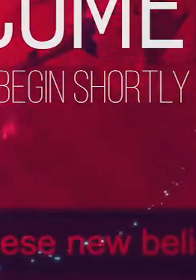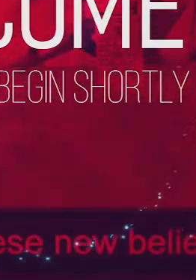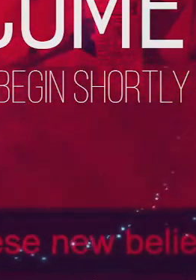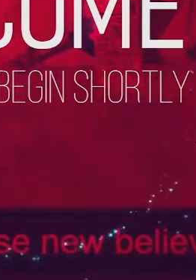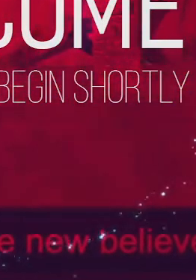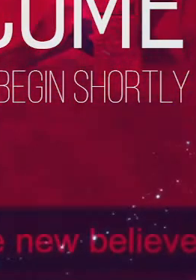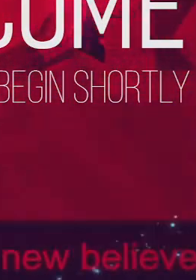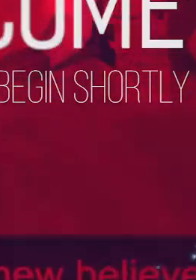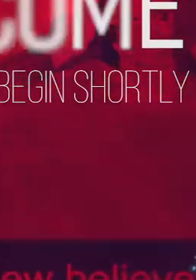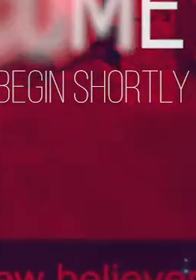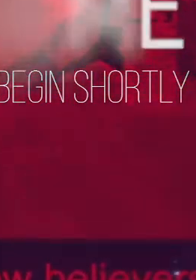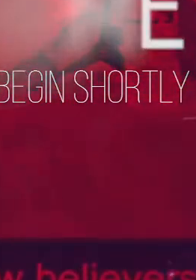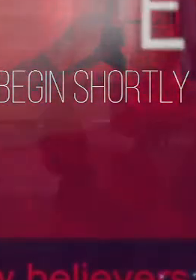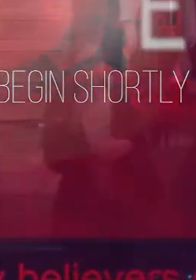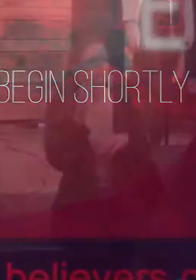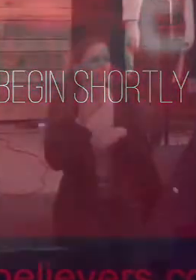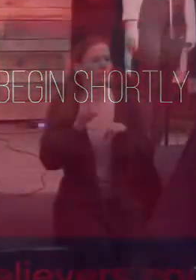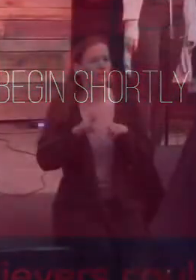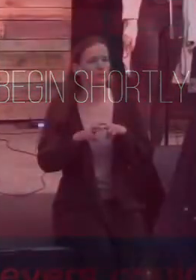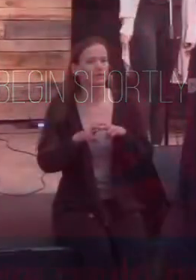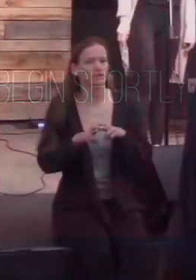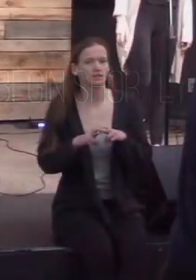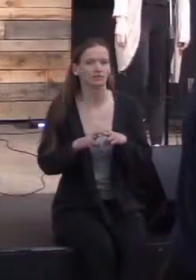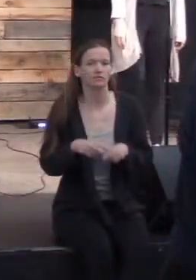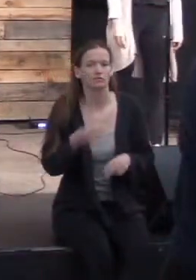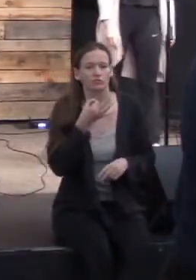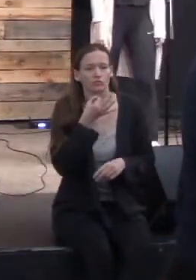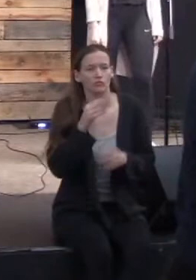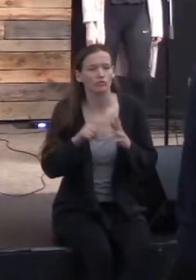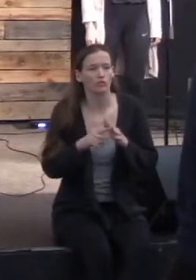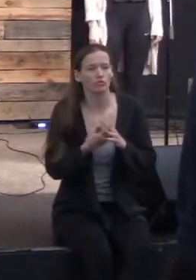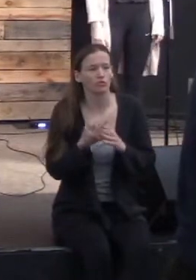Let's go ahead and make our way to our seats. We're about to worship here shortly.